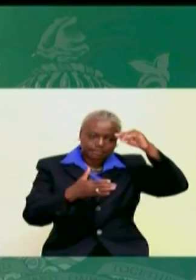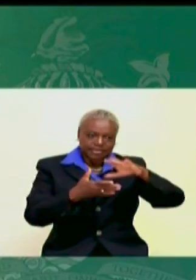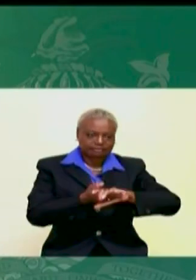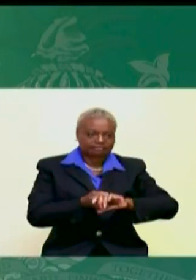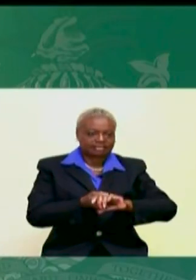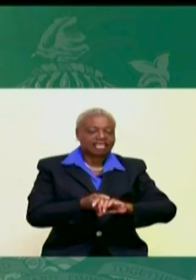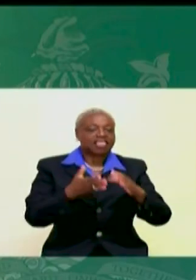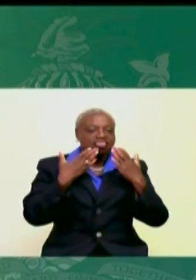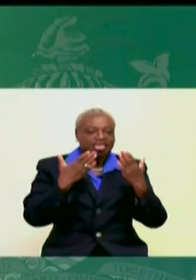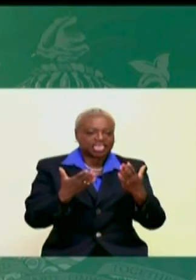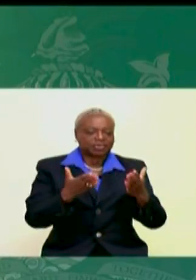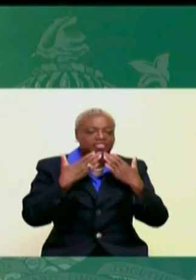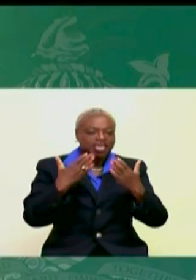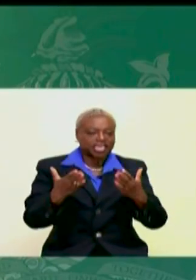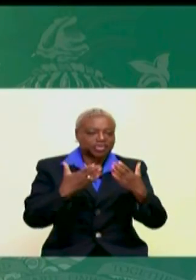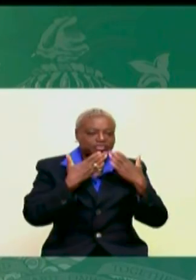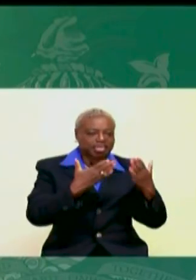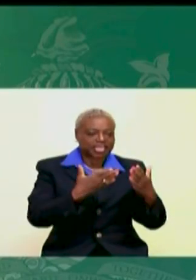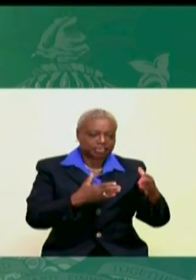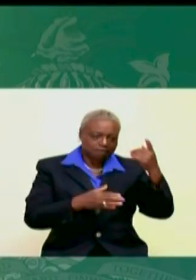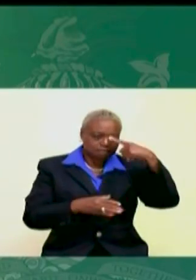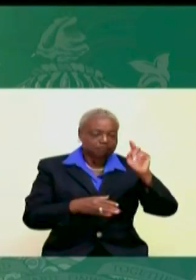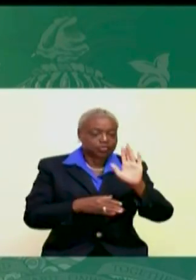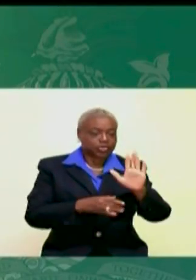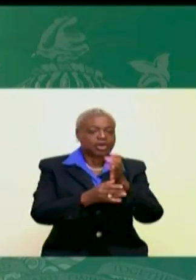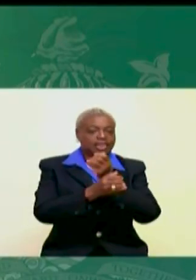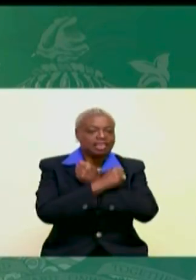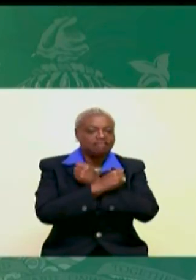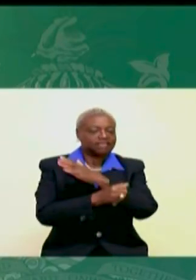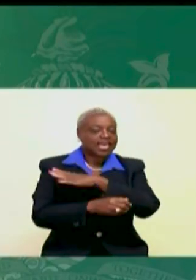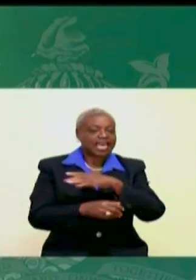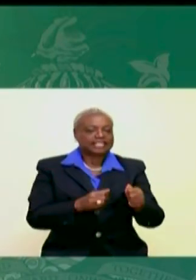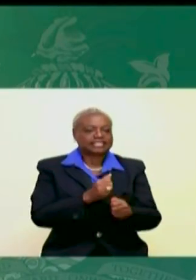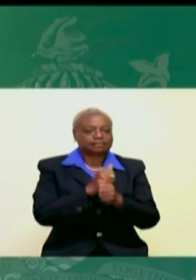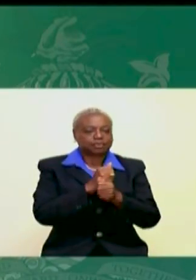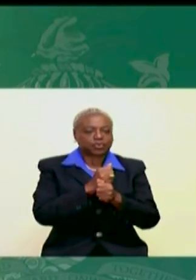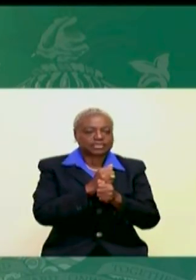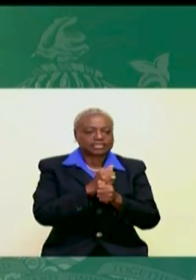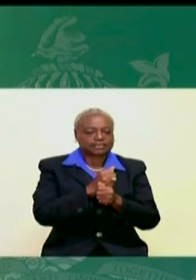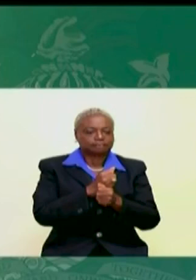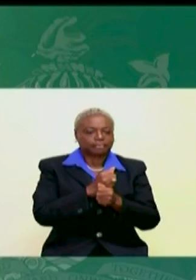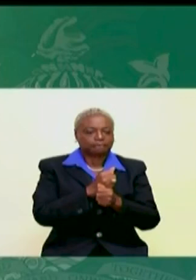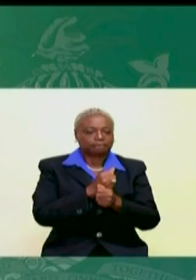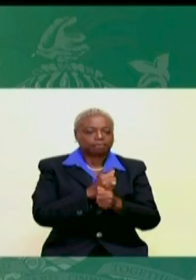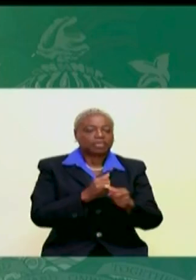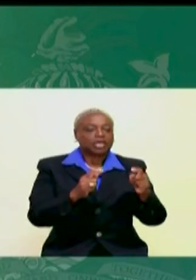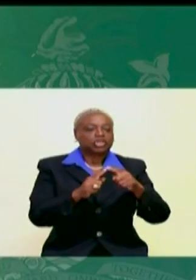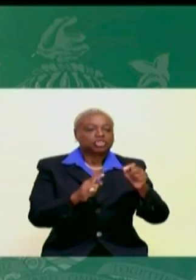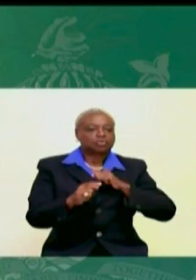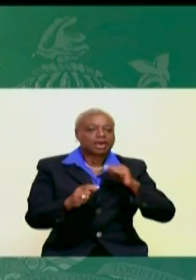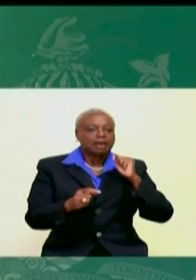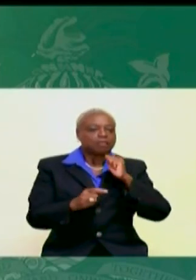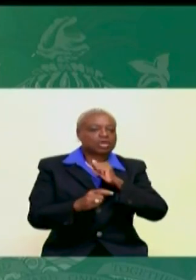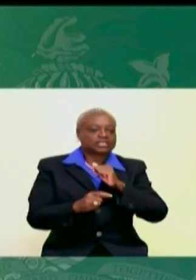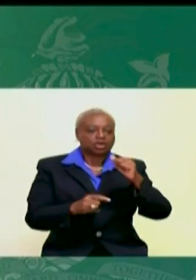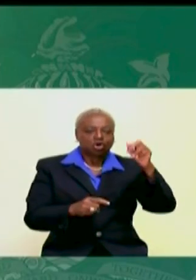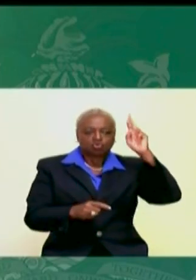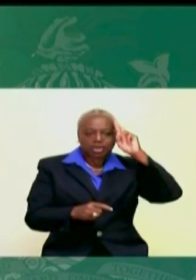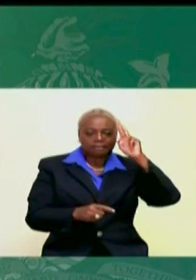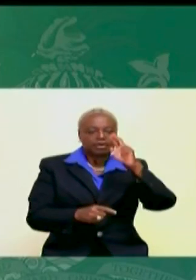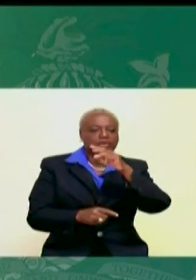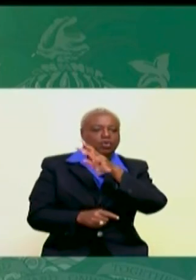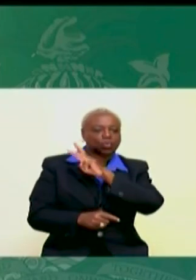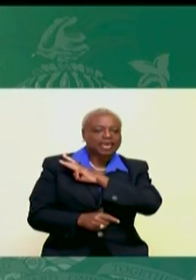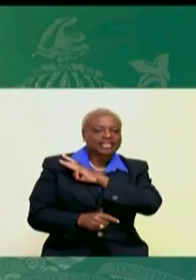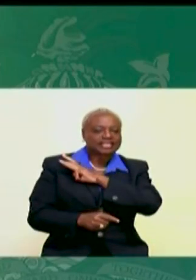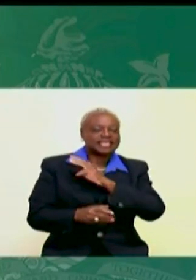you, thank you, thank you for your love and support. To my apostle, Raymond Wells, thank you for keeping me at the